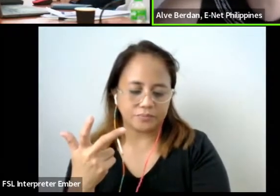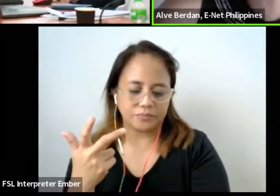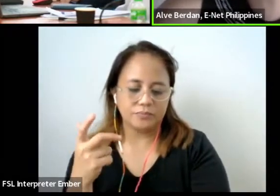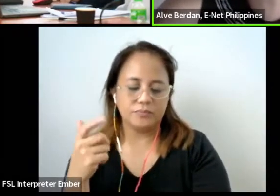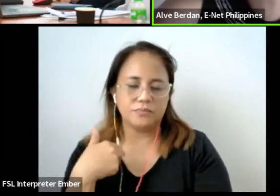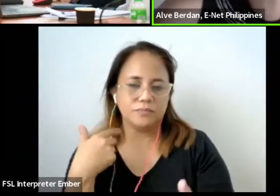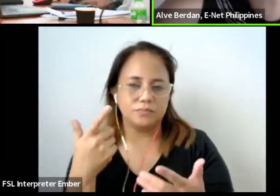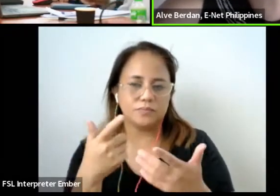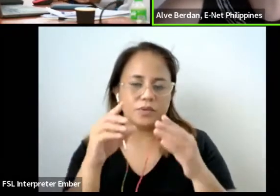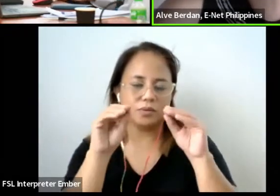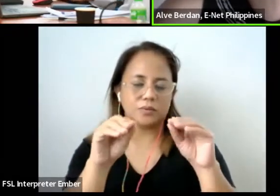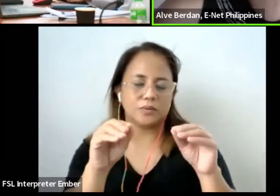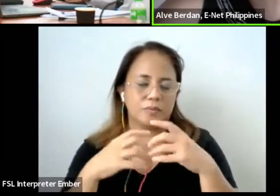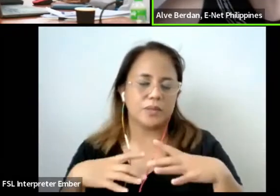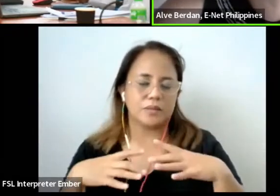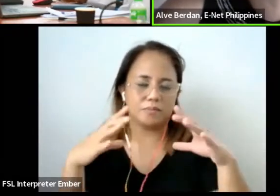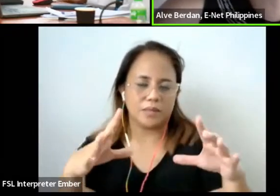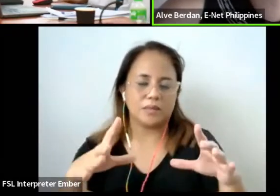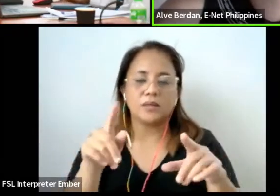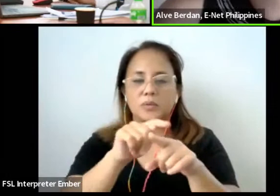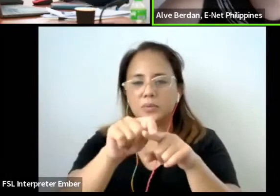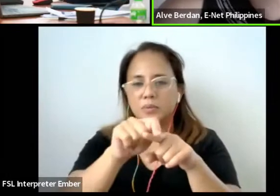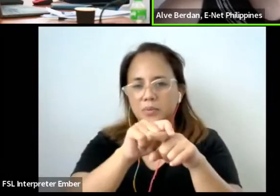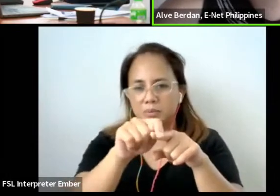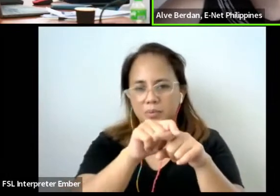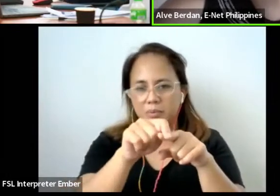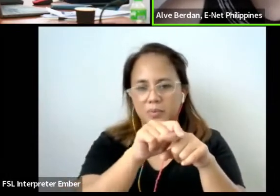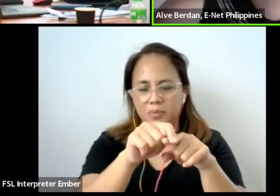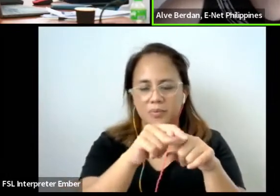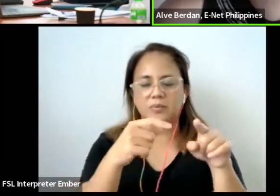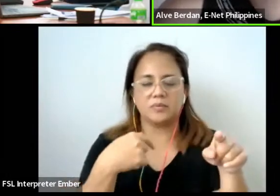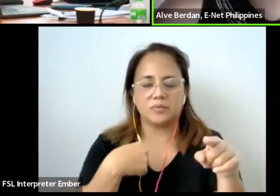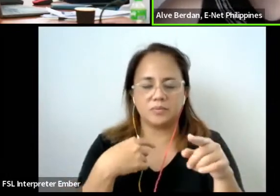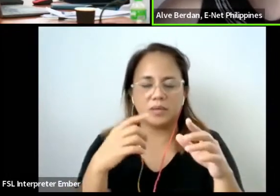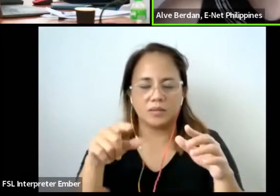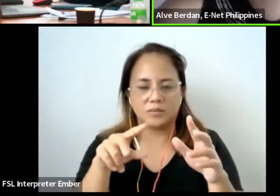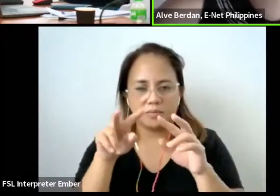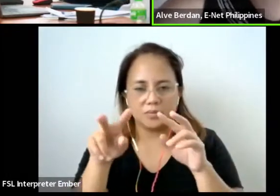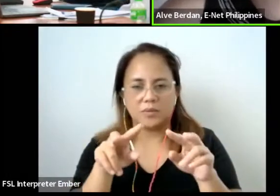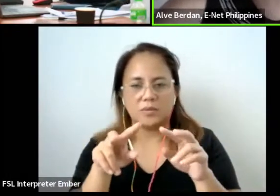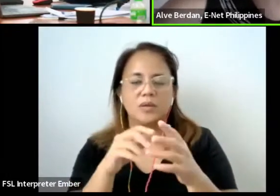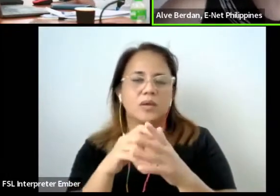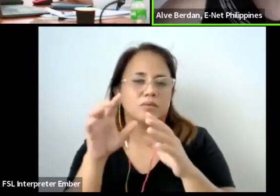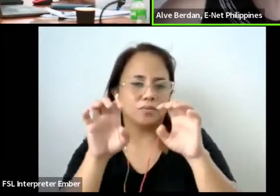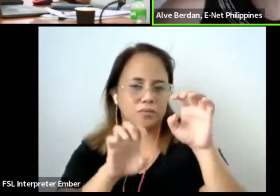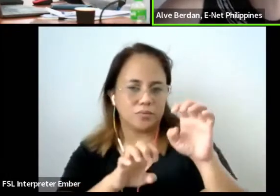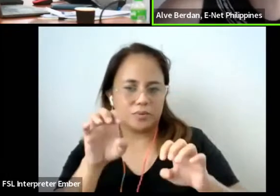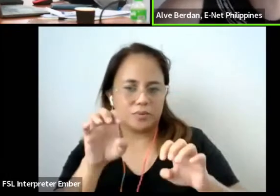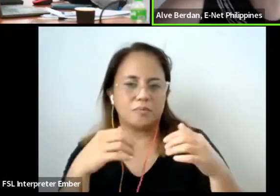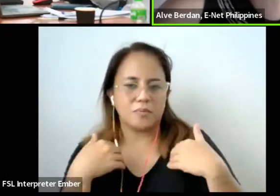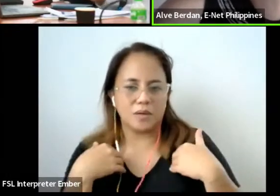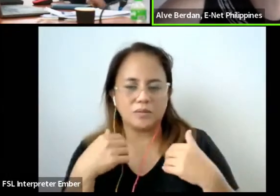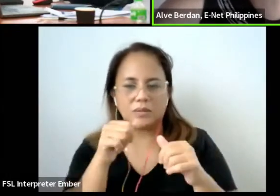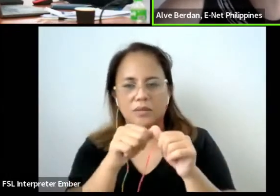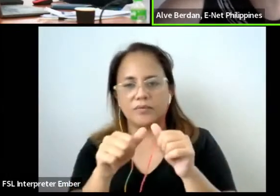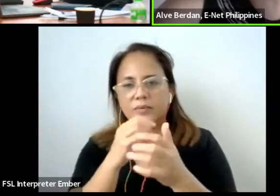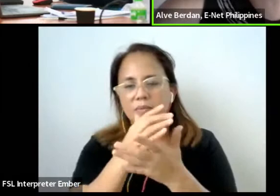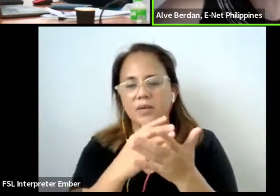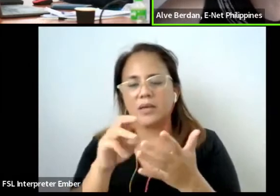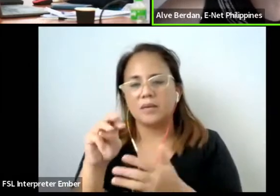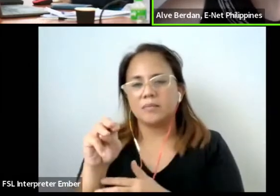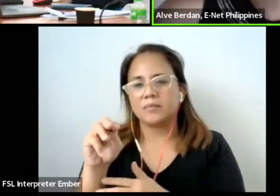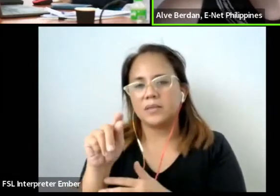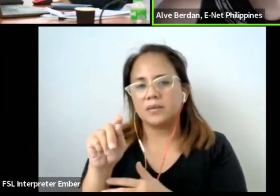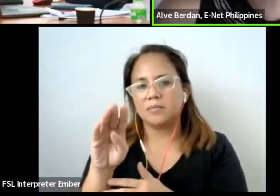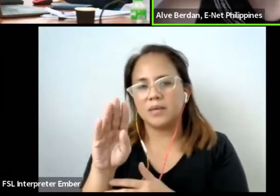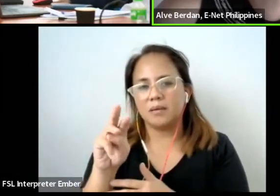local language communities and training must be supported. Fourth, monitoring and evaluation must be built into every part of MTB